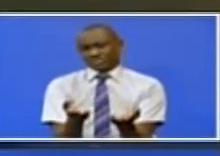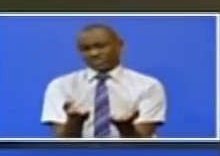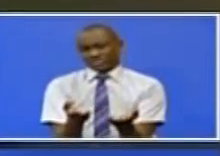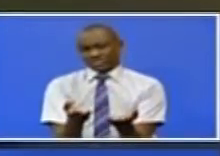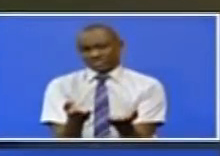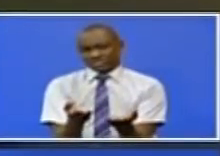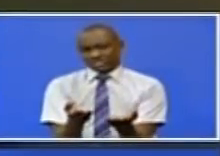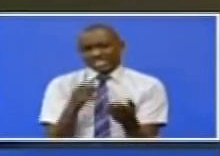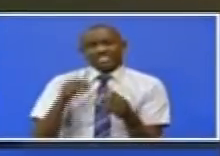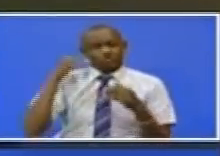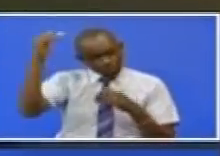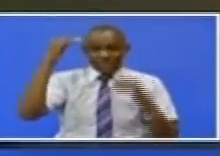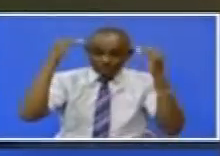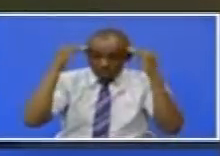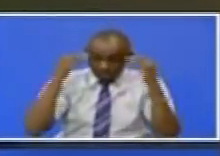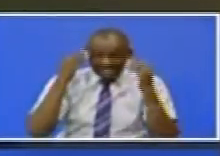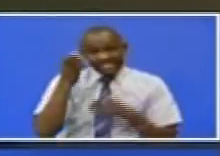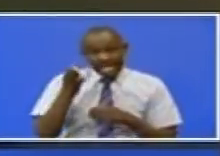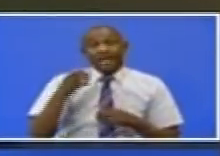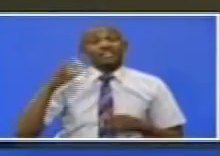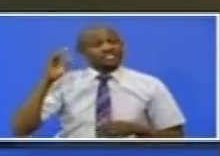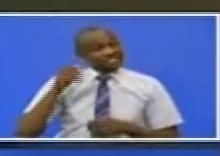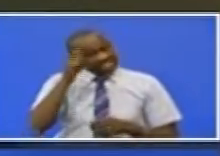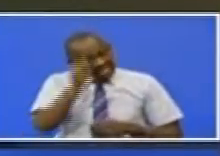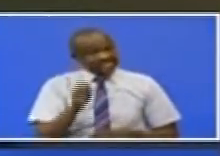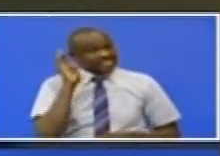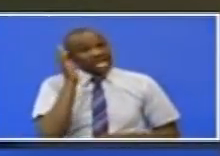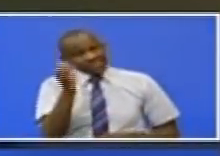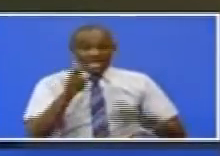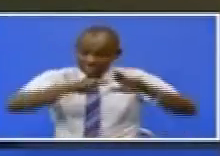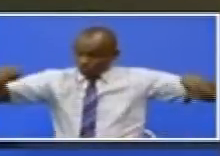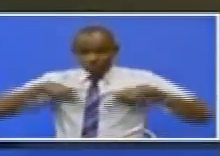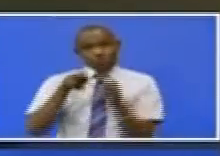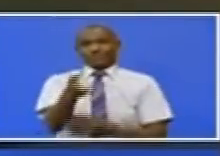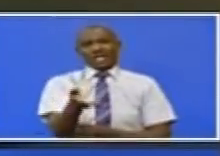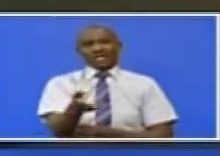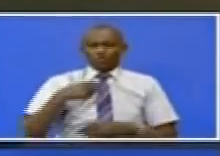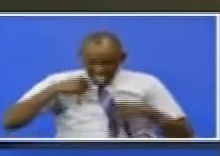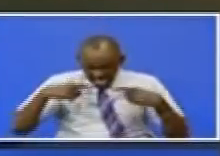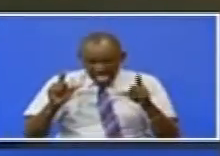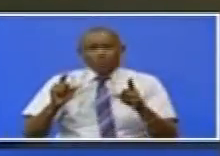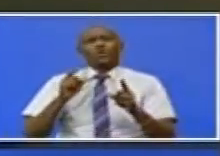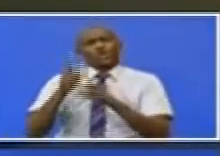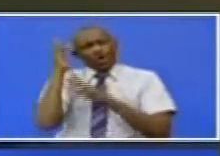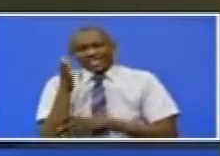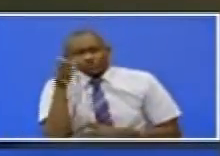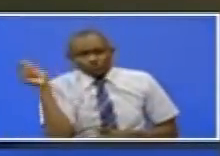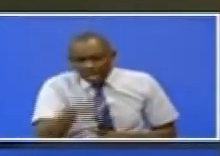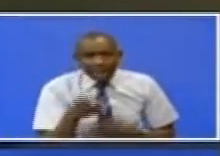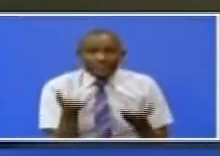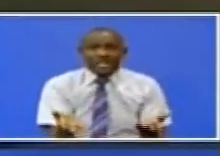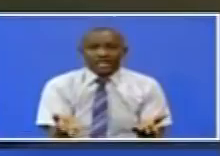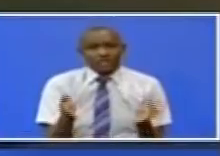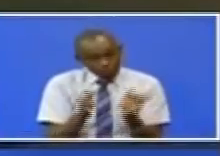in the Supreme Court are heard by judges in chambers, and you allow advocates to come with